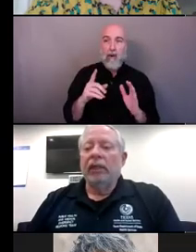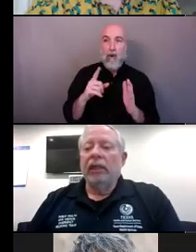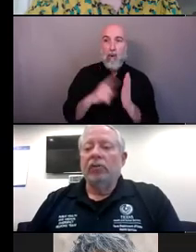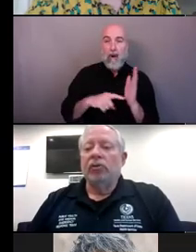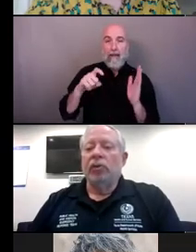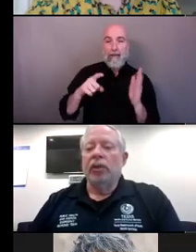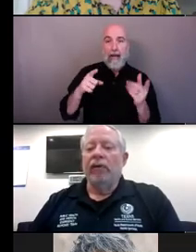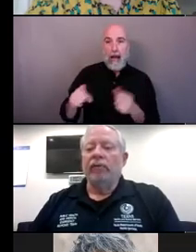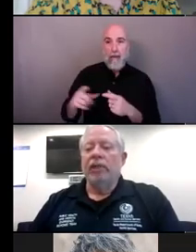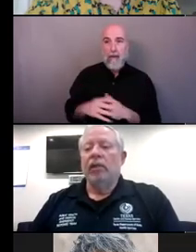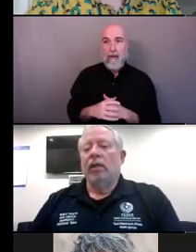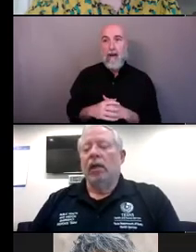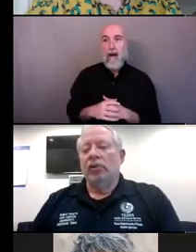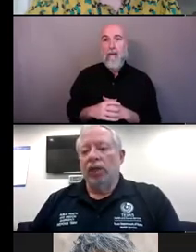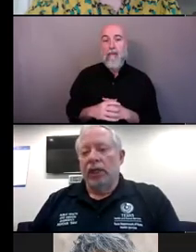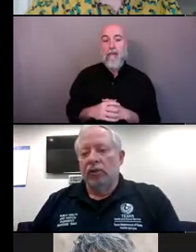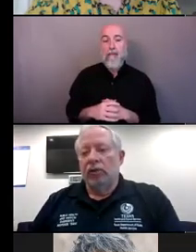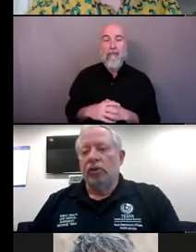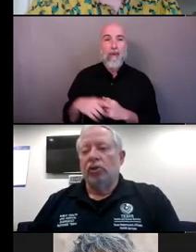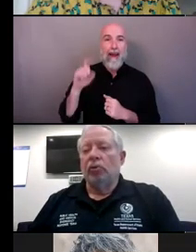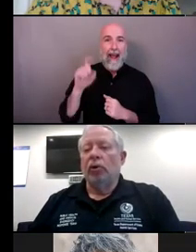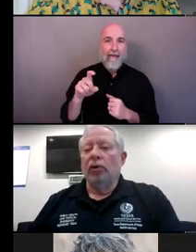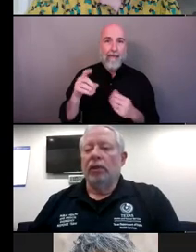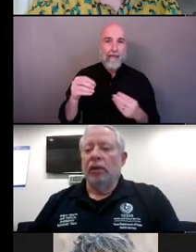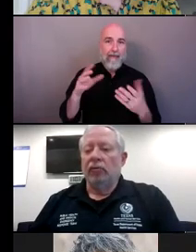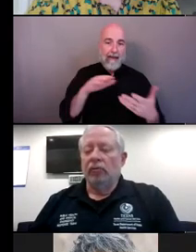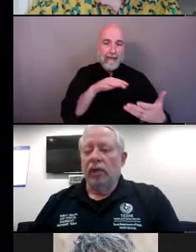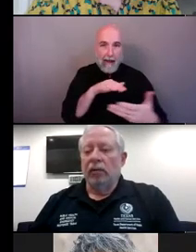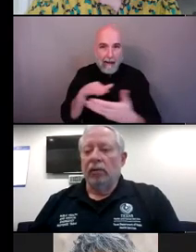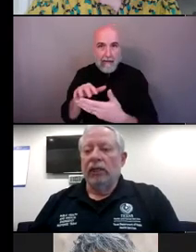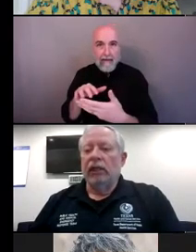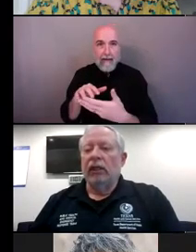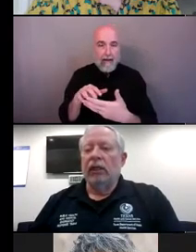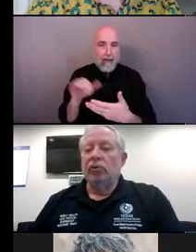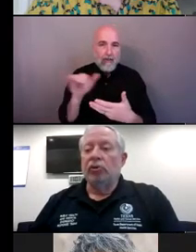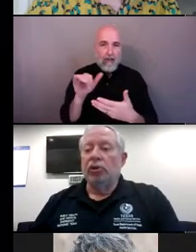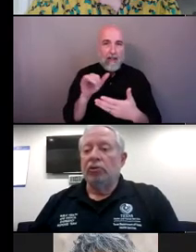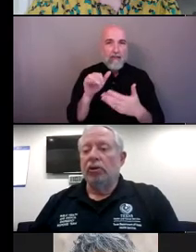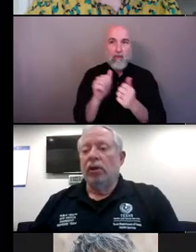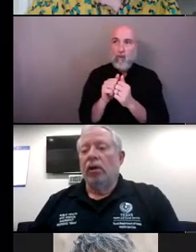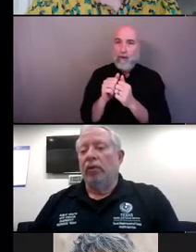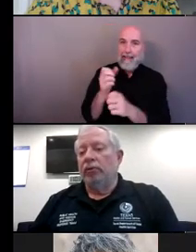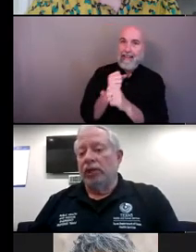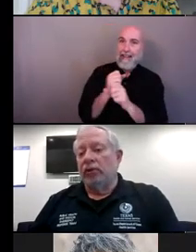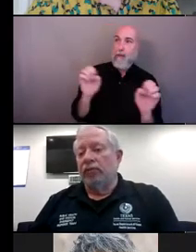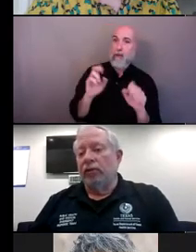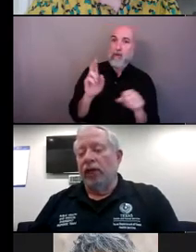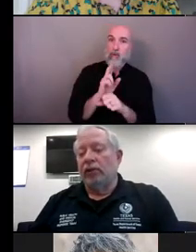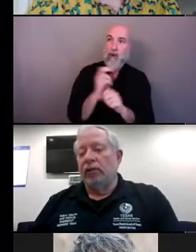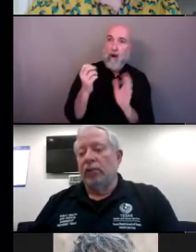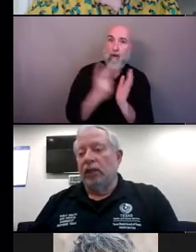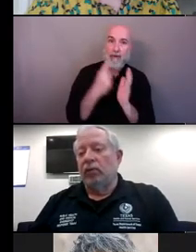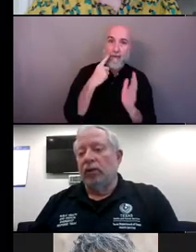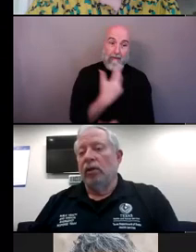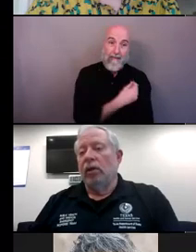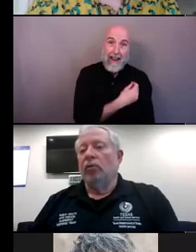to happen is there would have to be studies, just as there were in granting the emergency use authorization for the